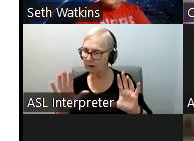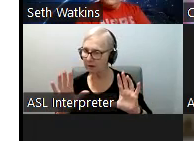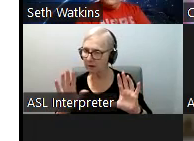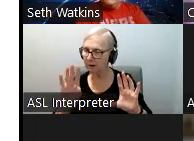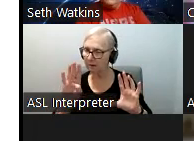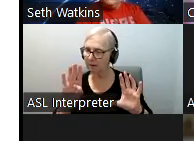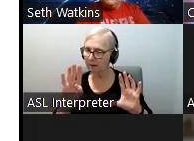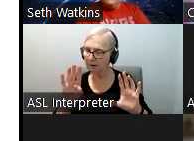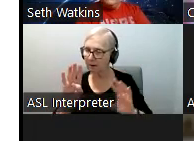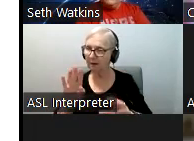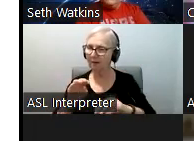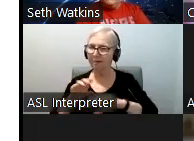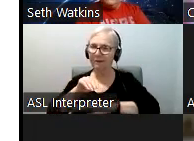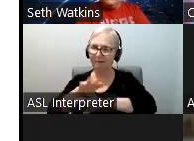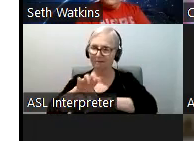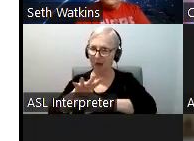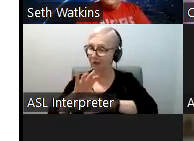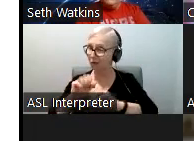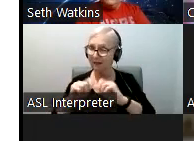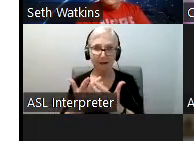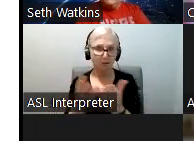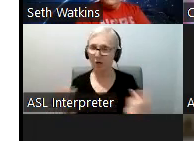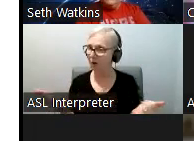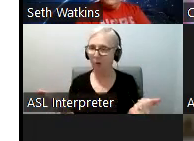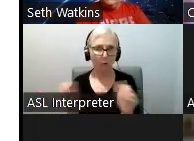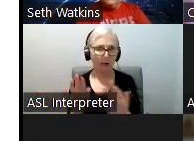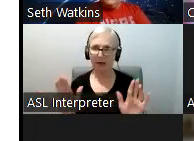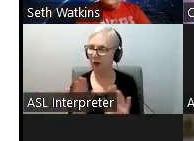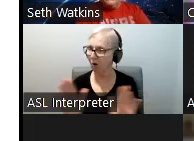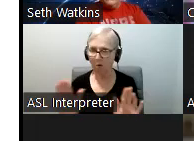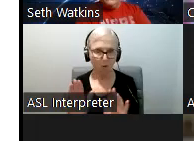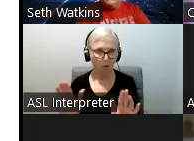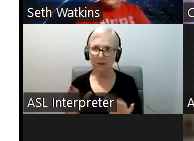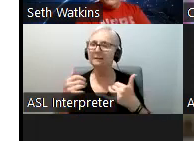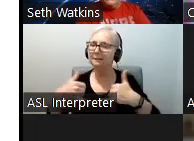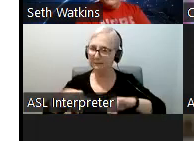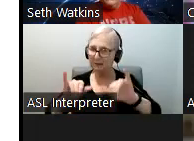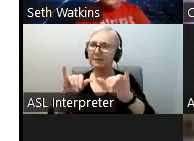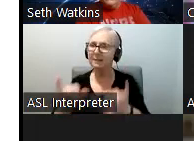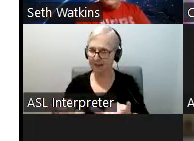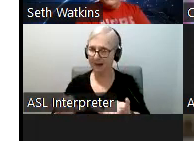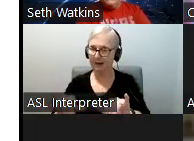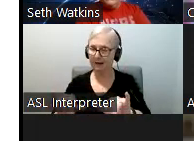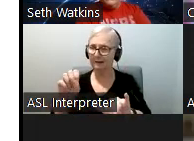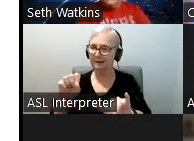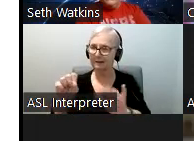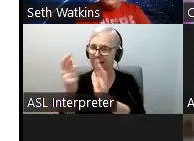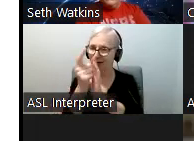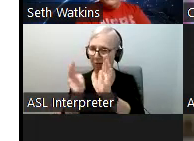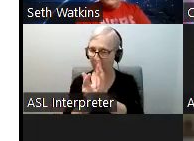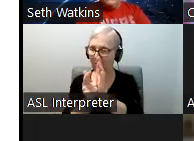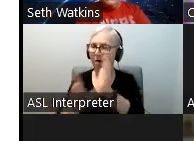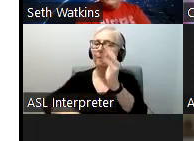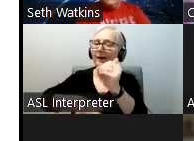The Advisory Council is not going away. We just went through it. The Advisory Council is here to stay. It's in statute. In